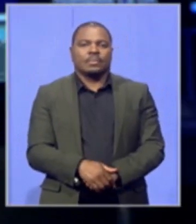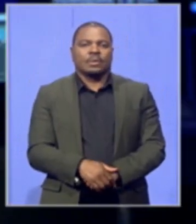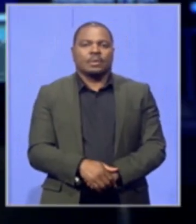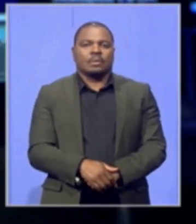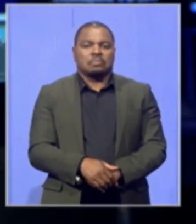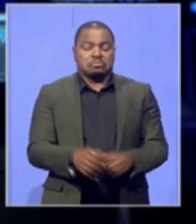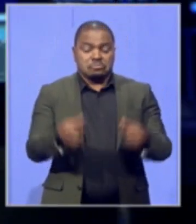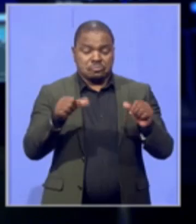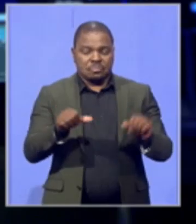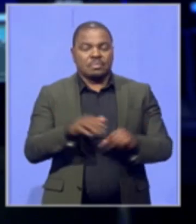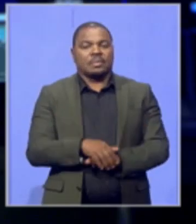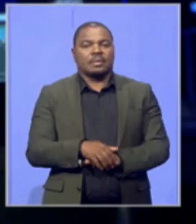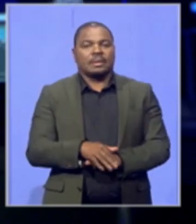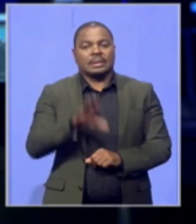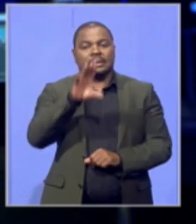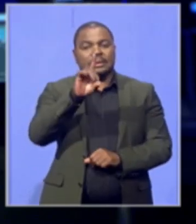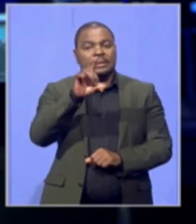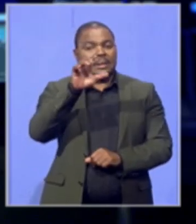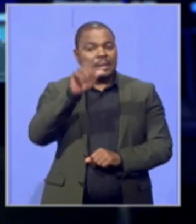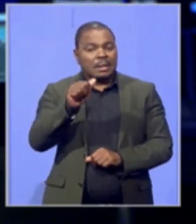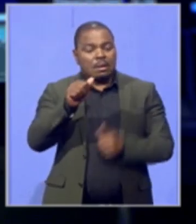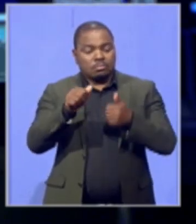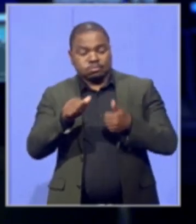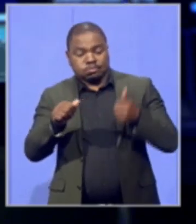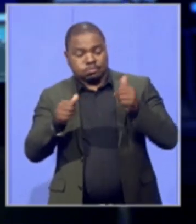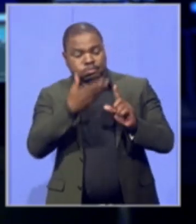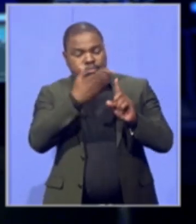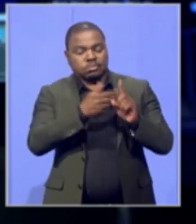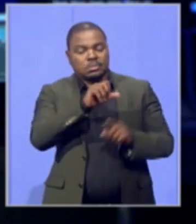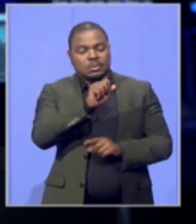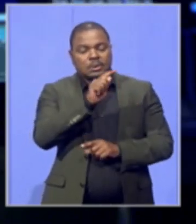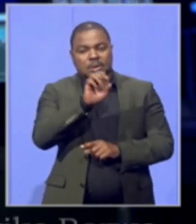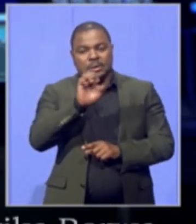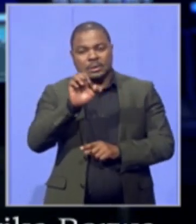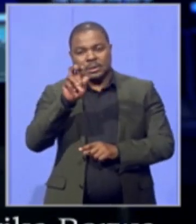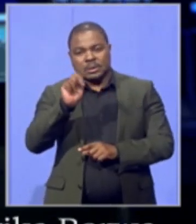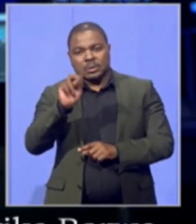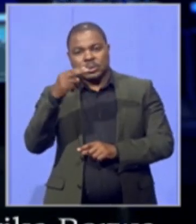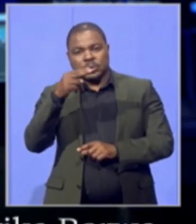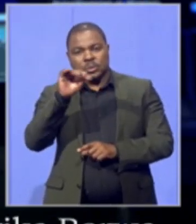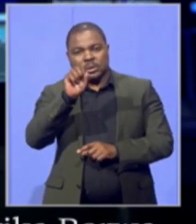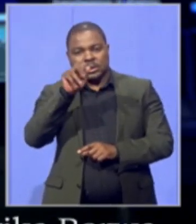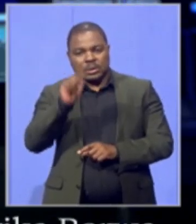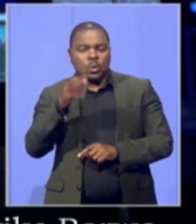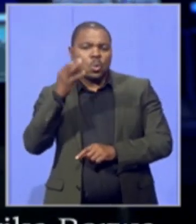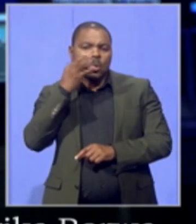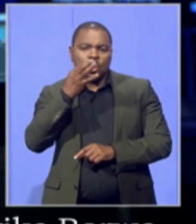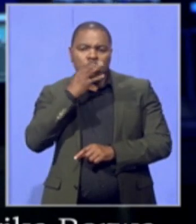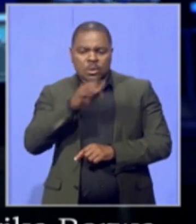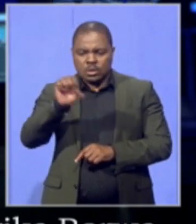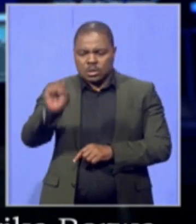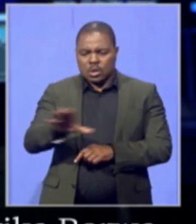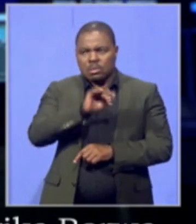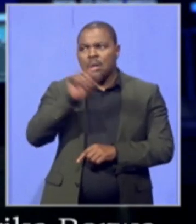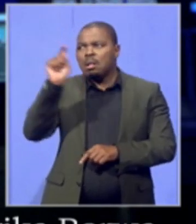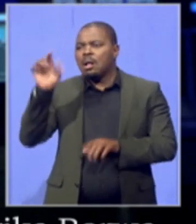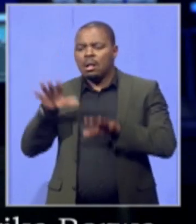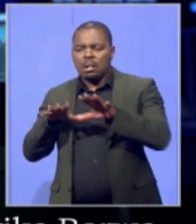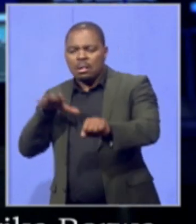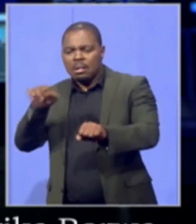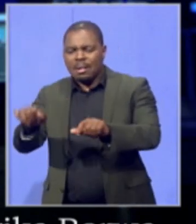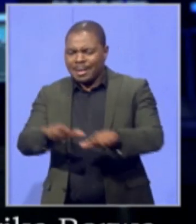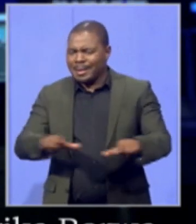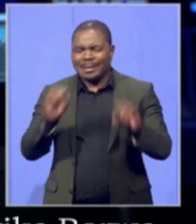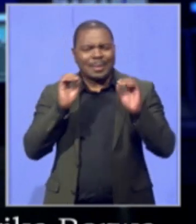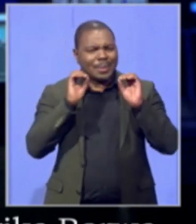Ho sa le jwalo moetapele wa DA John Steenhuisen o re ha hona mobu o hapilweng naheng ena. O buile